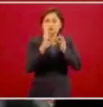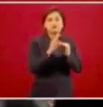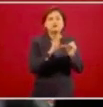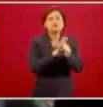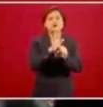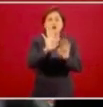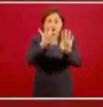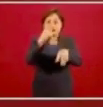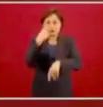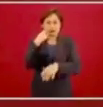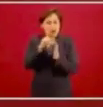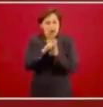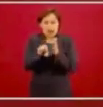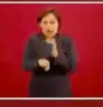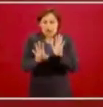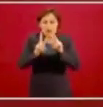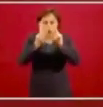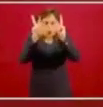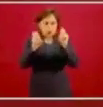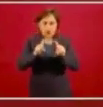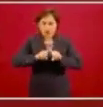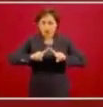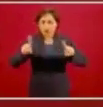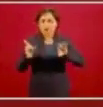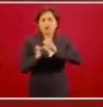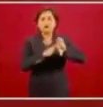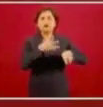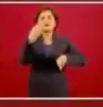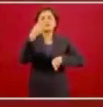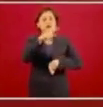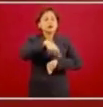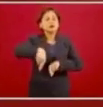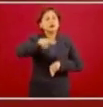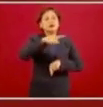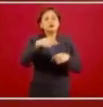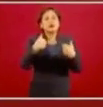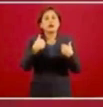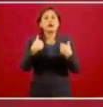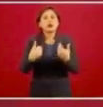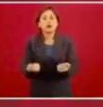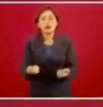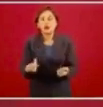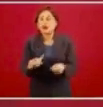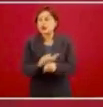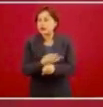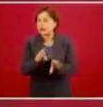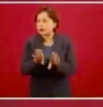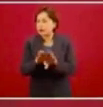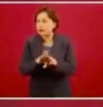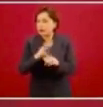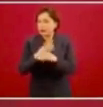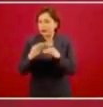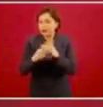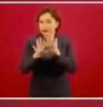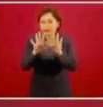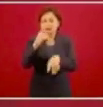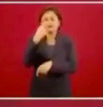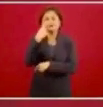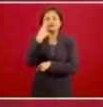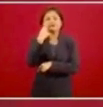equipment. Let me give you an example that is not related to the health sector, but it will illustrate my